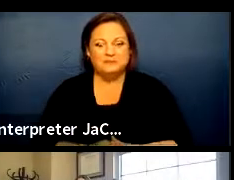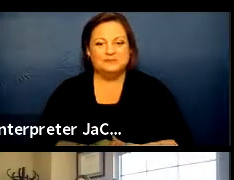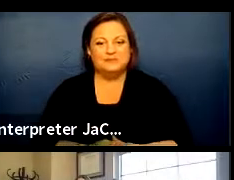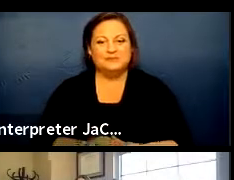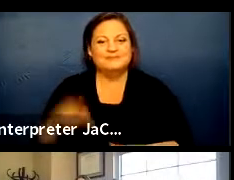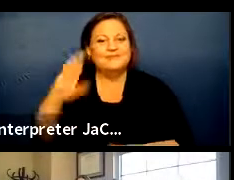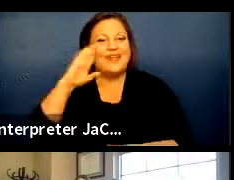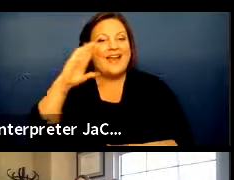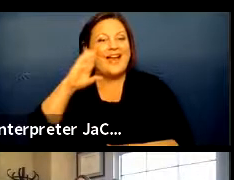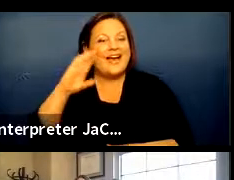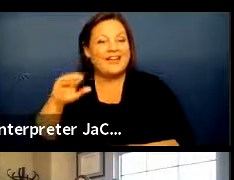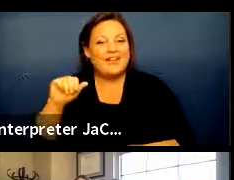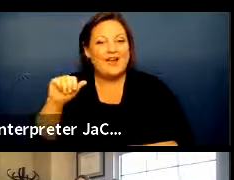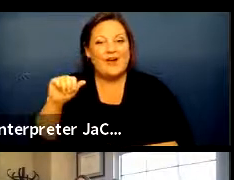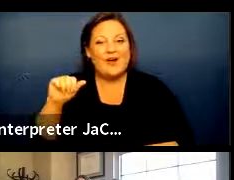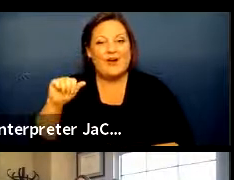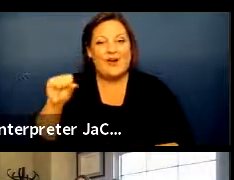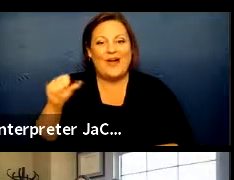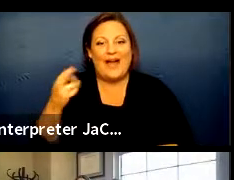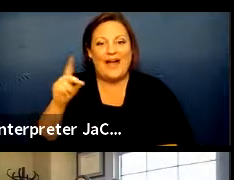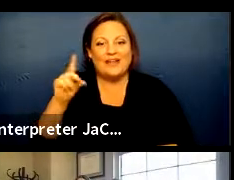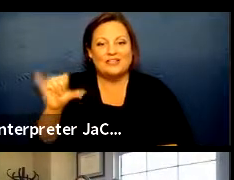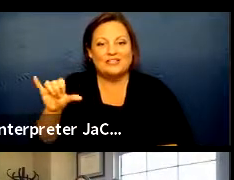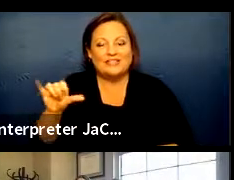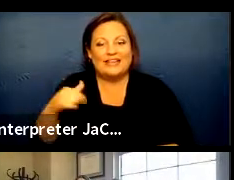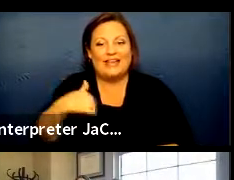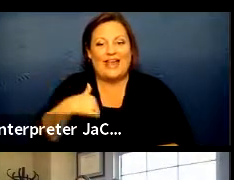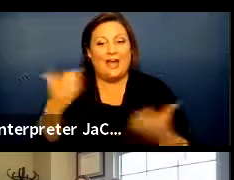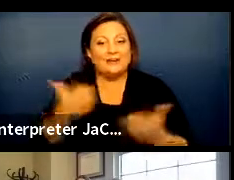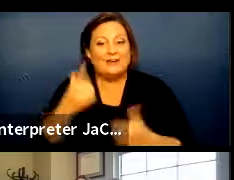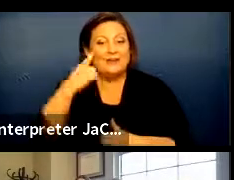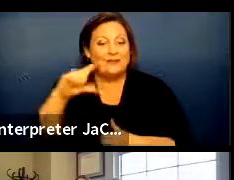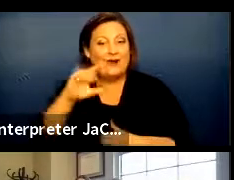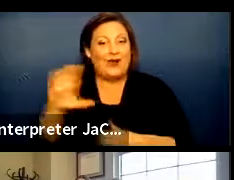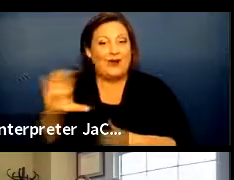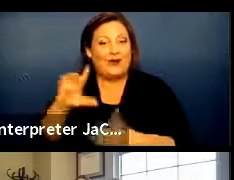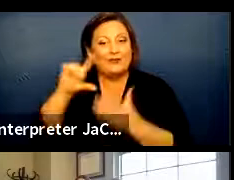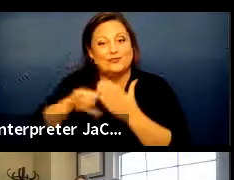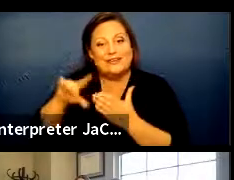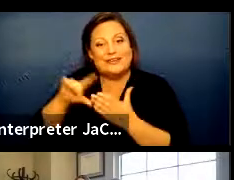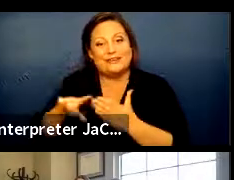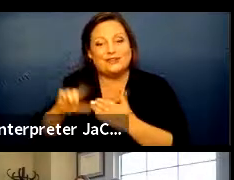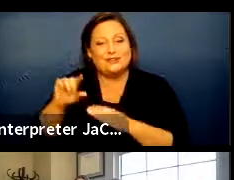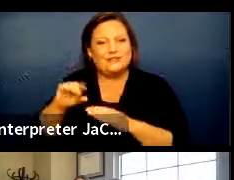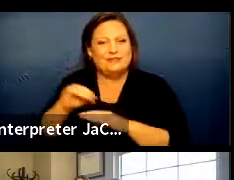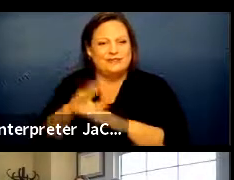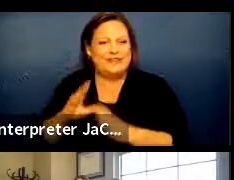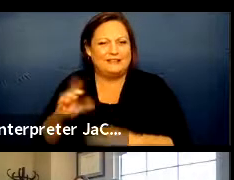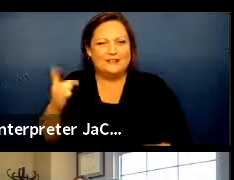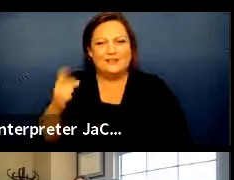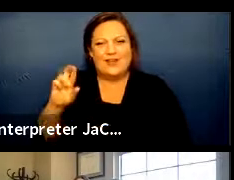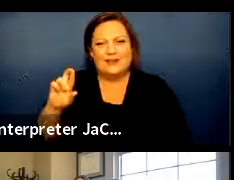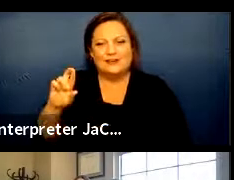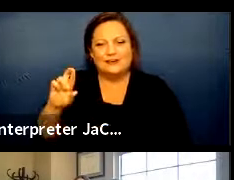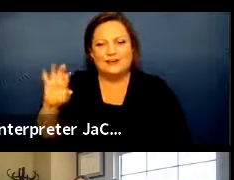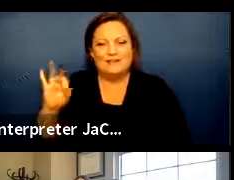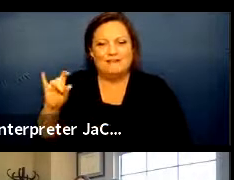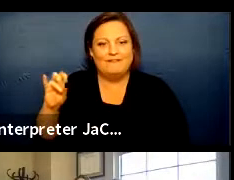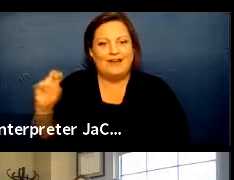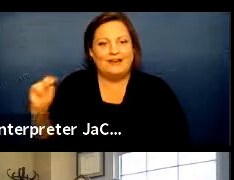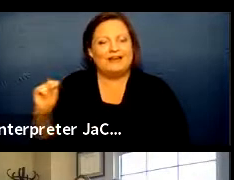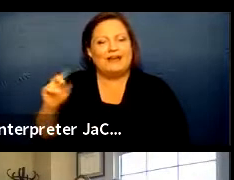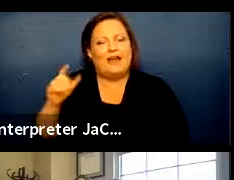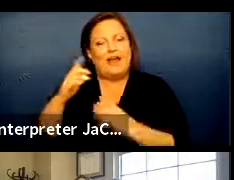Hello, Ashley. I'm actually here on behalf of her research advisor, Dr. Donald Finan, and I know he wishes he could be